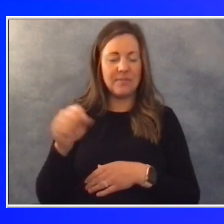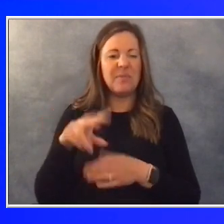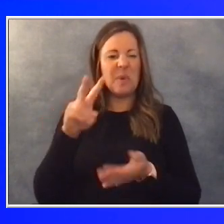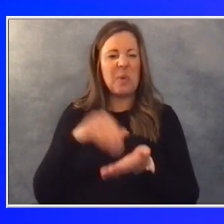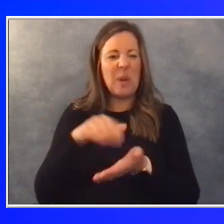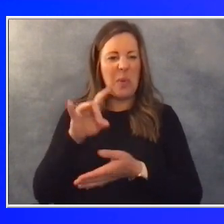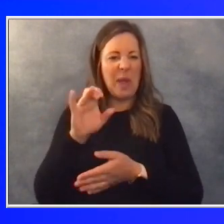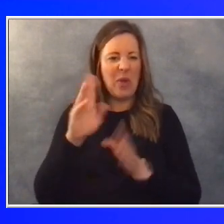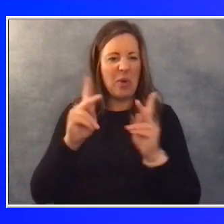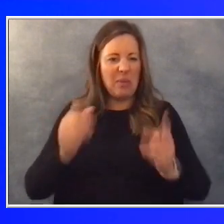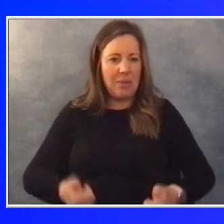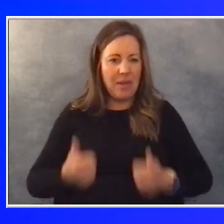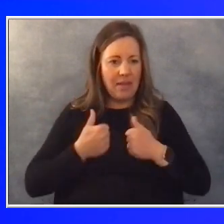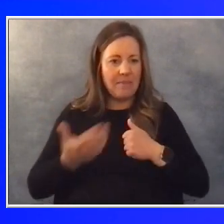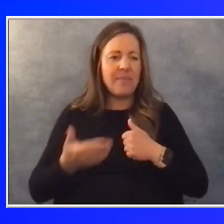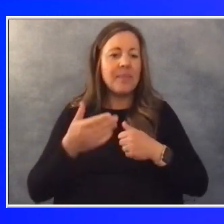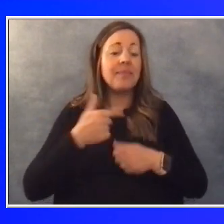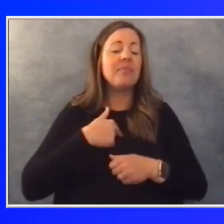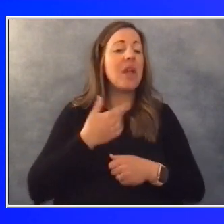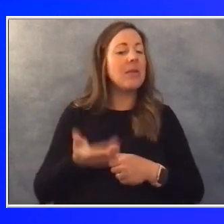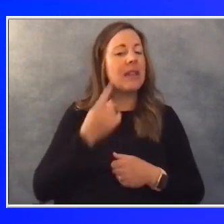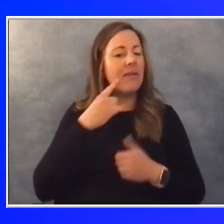years. And